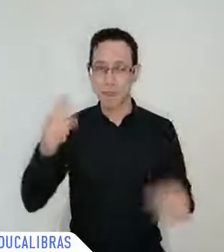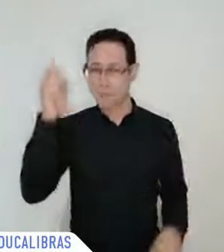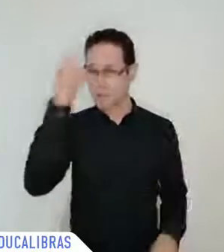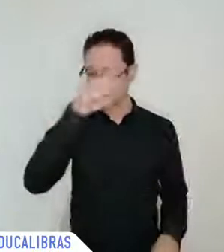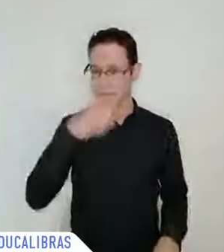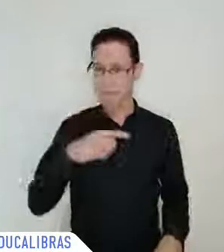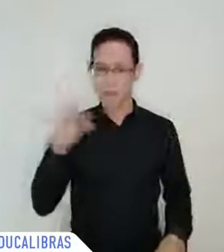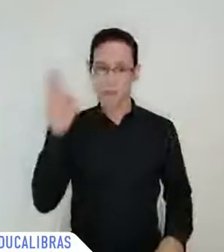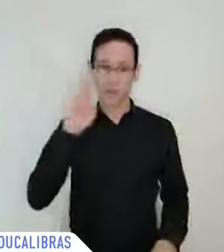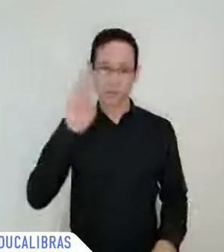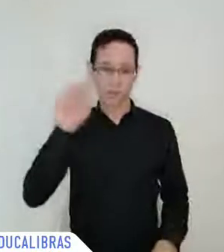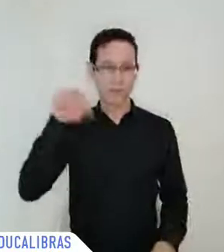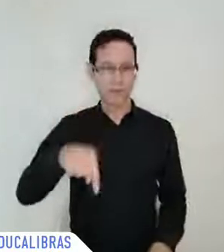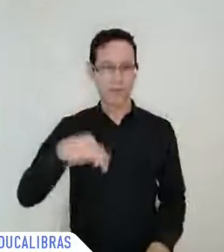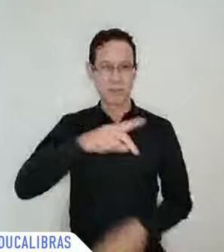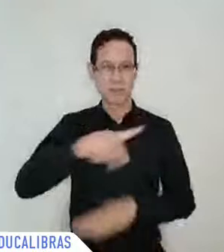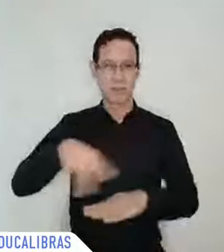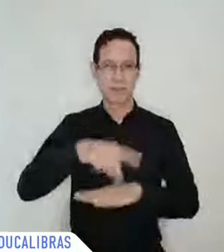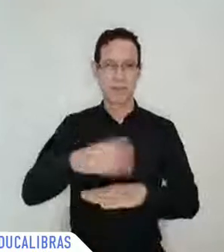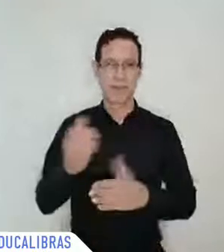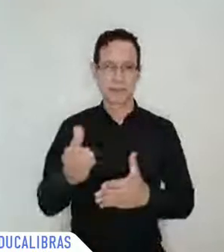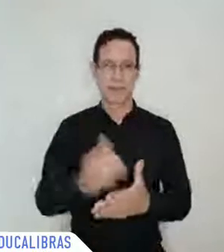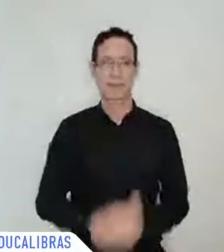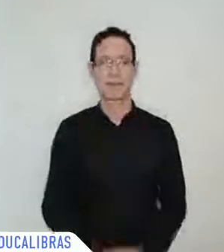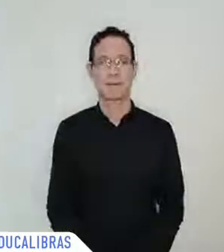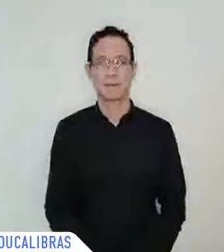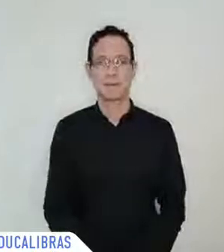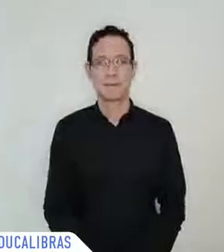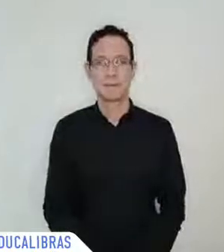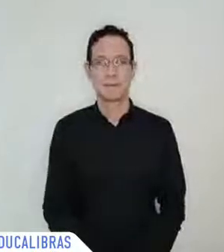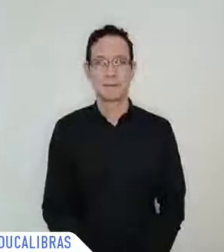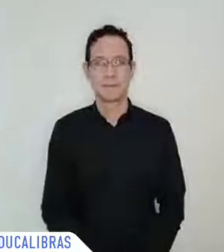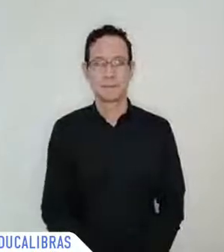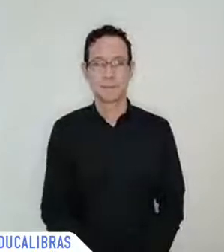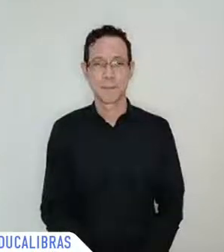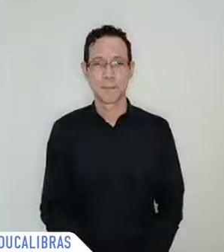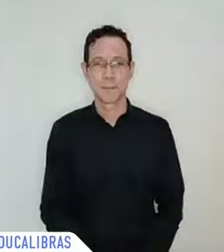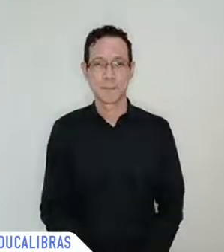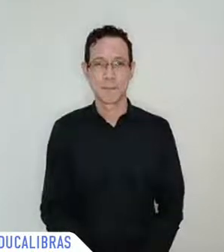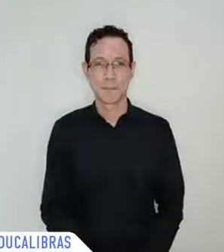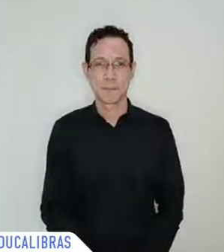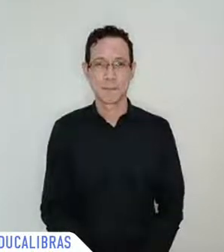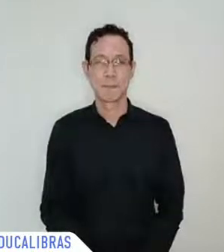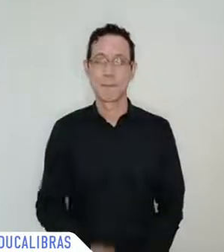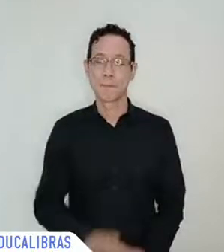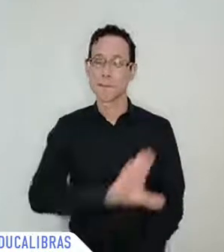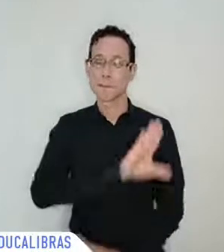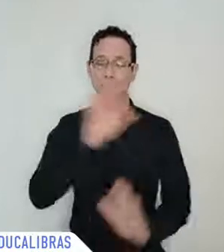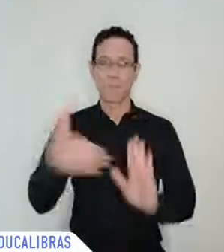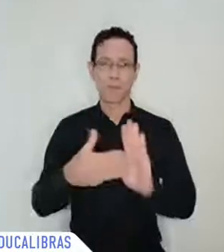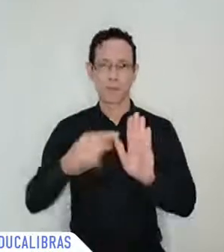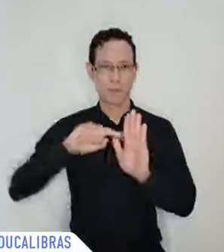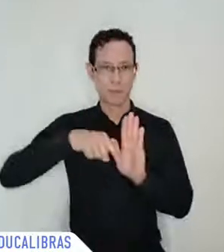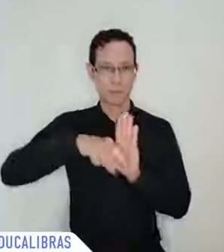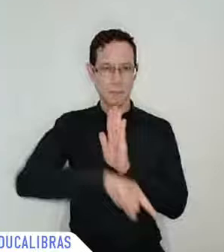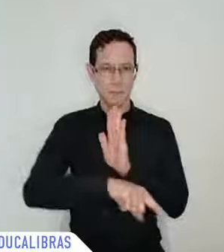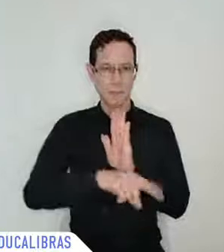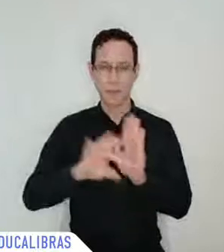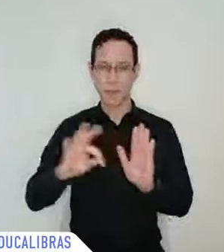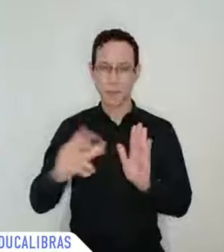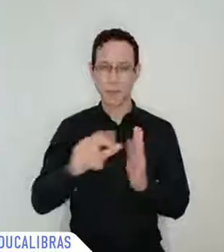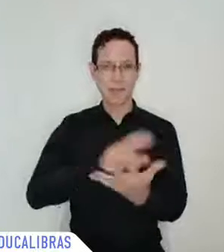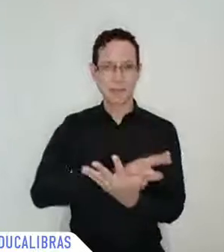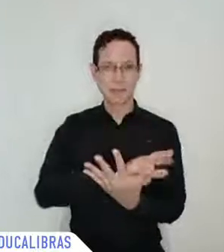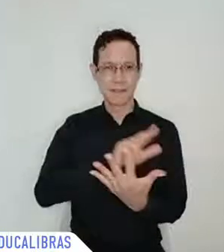in one of the most dramatic moments of the history of Brazil, understood